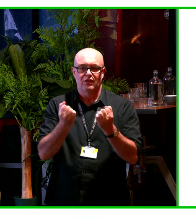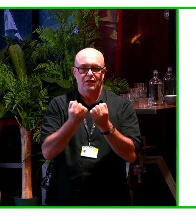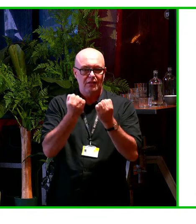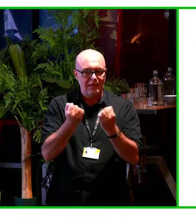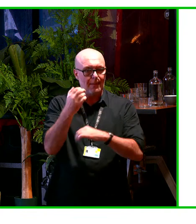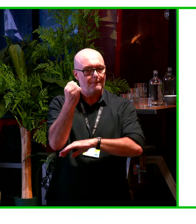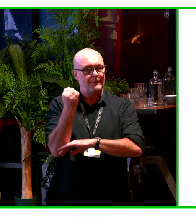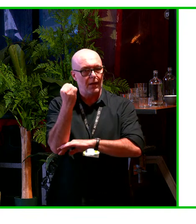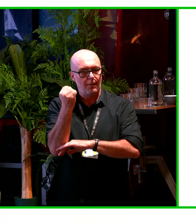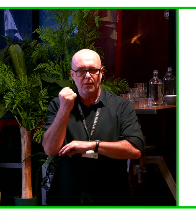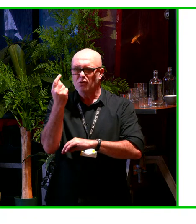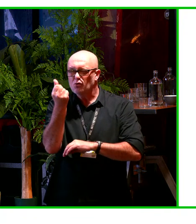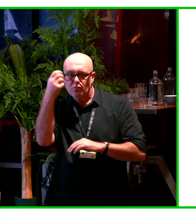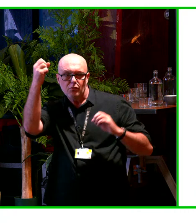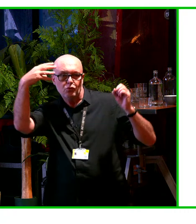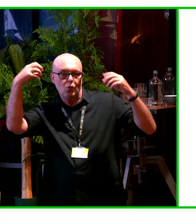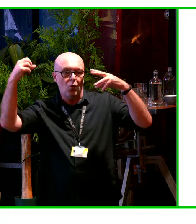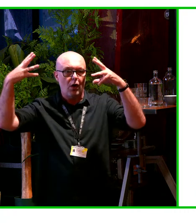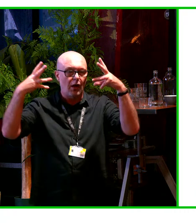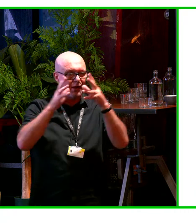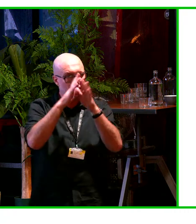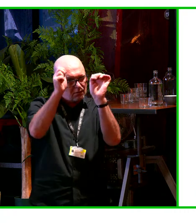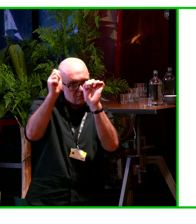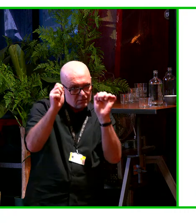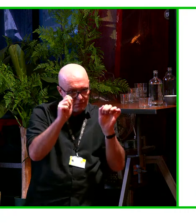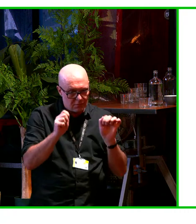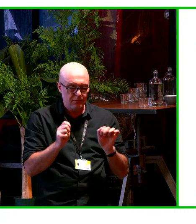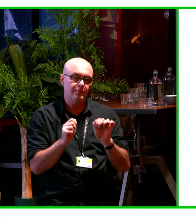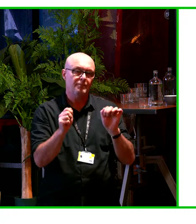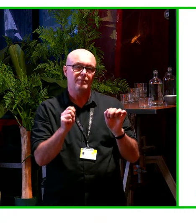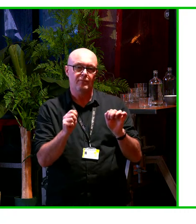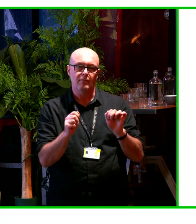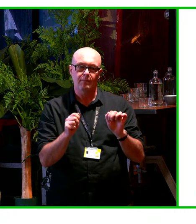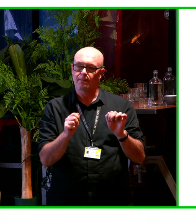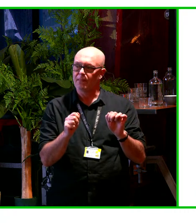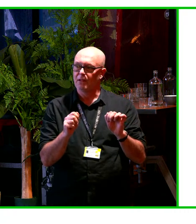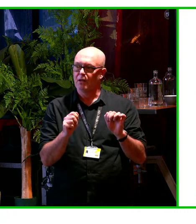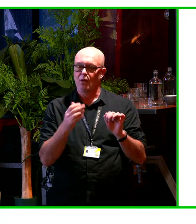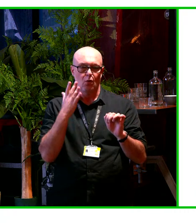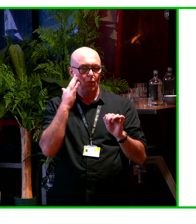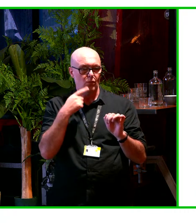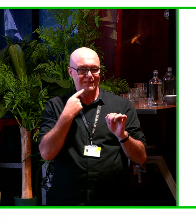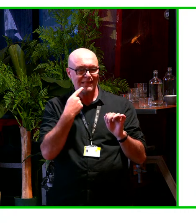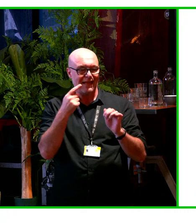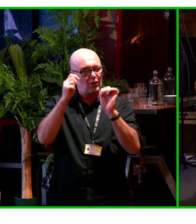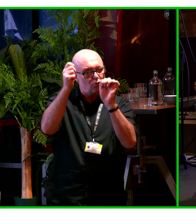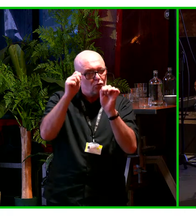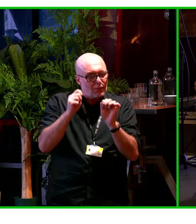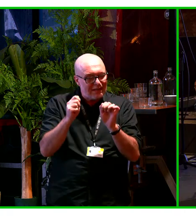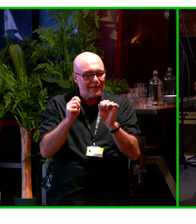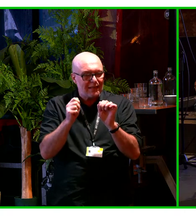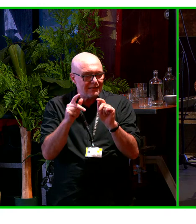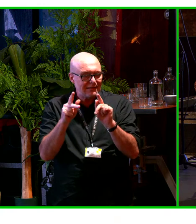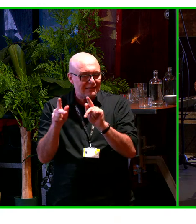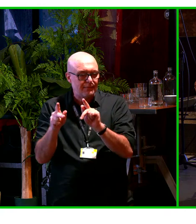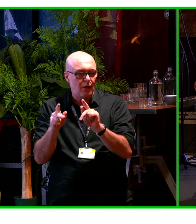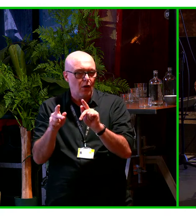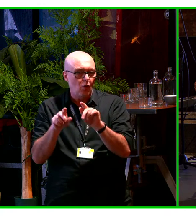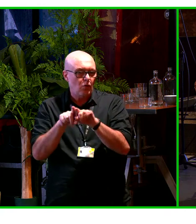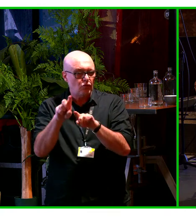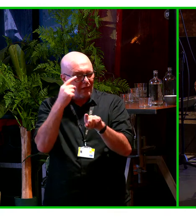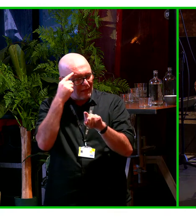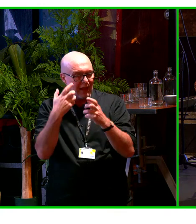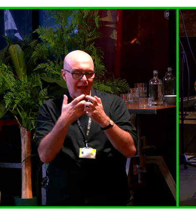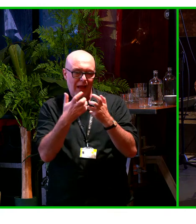solar, and tweaking the existing BMS system. When we say tweaking the existing BMS, we're looking at how we run and how